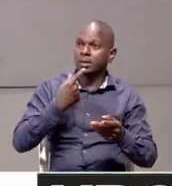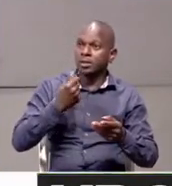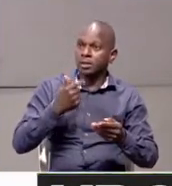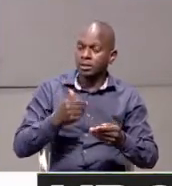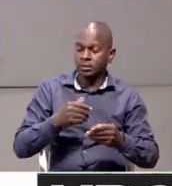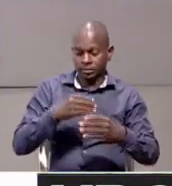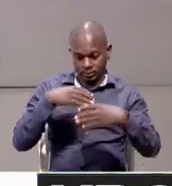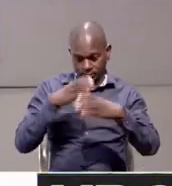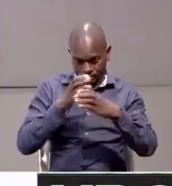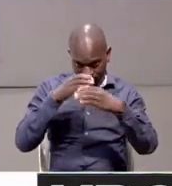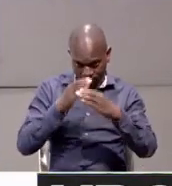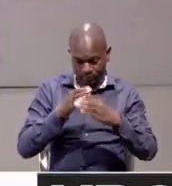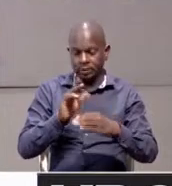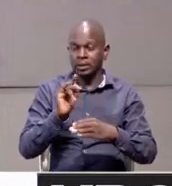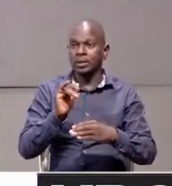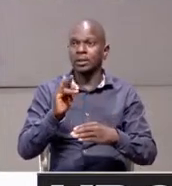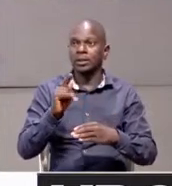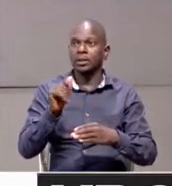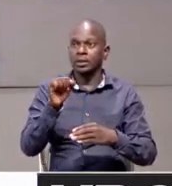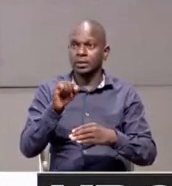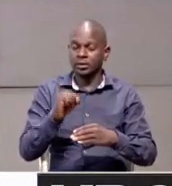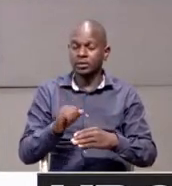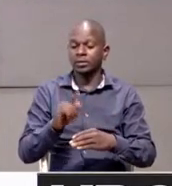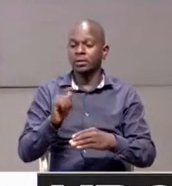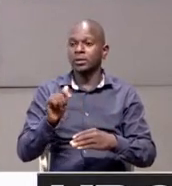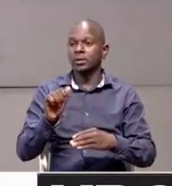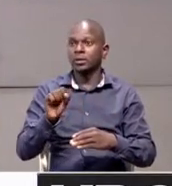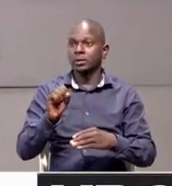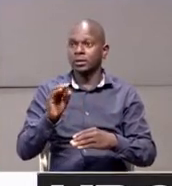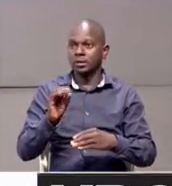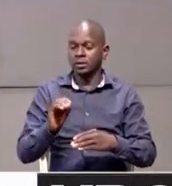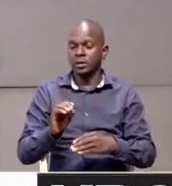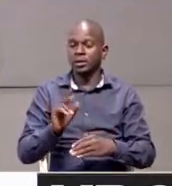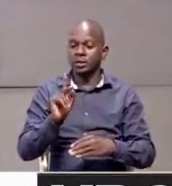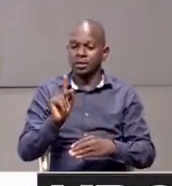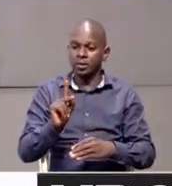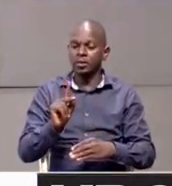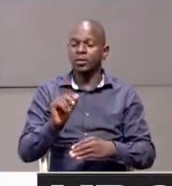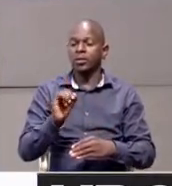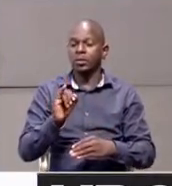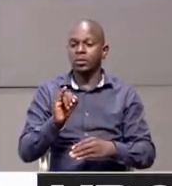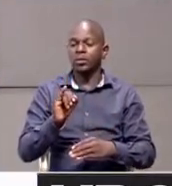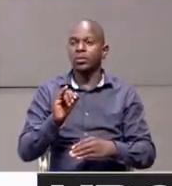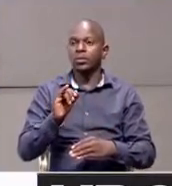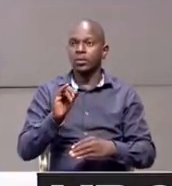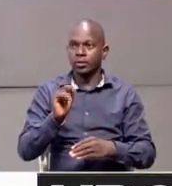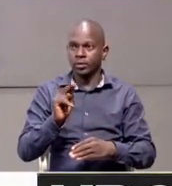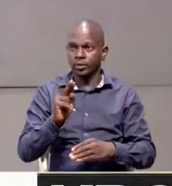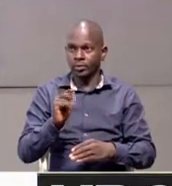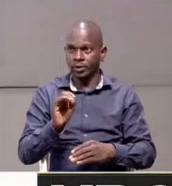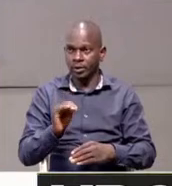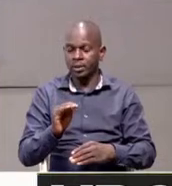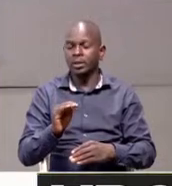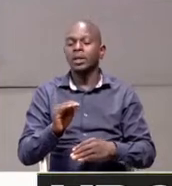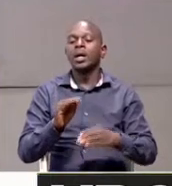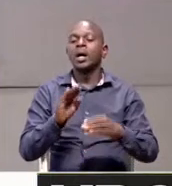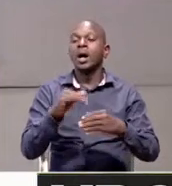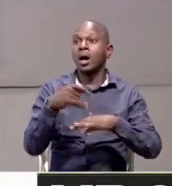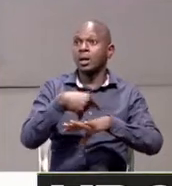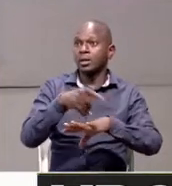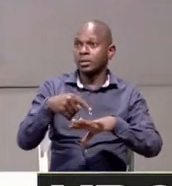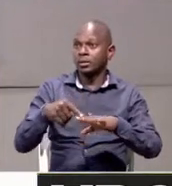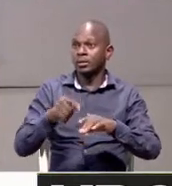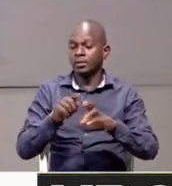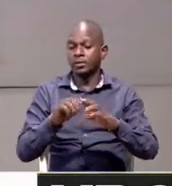laboratory kits and dental supplies to TASO for residents of Kimi Islands. The chairperson of LC1 Kimi Island, Abdul